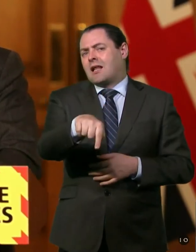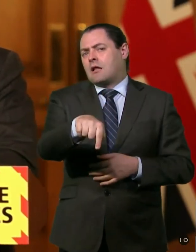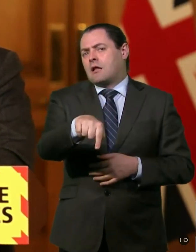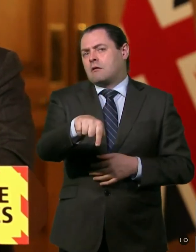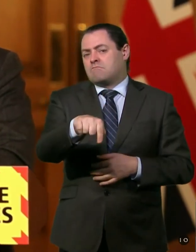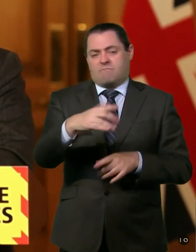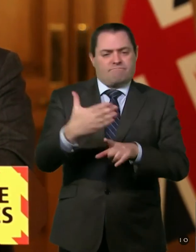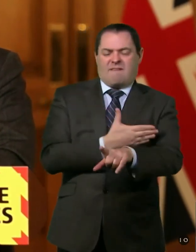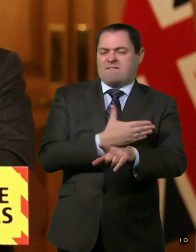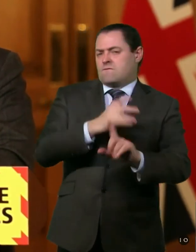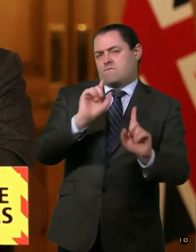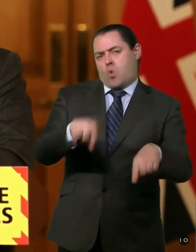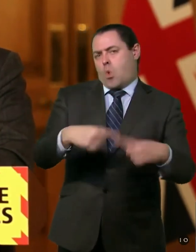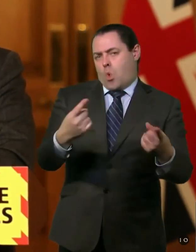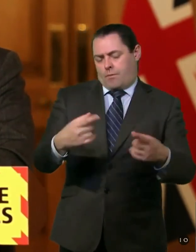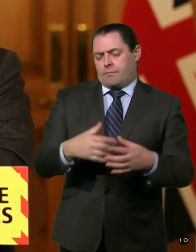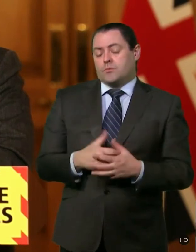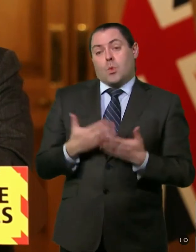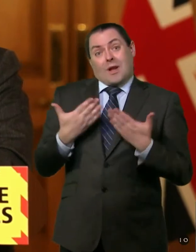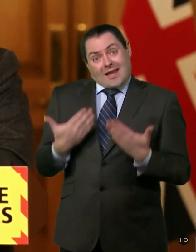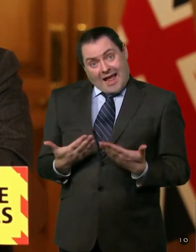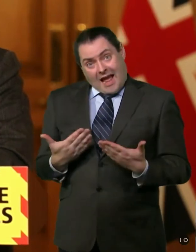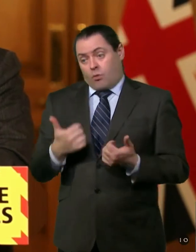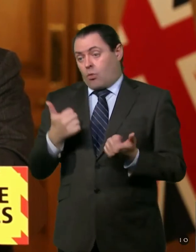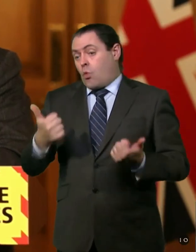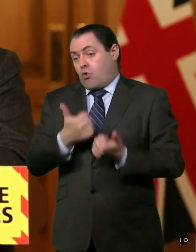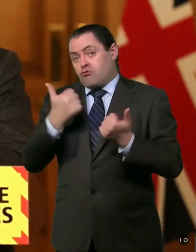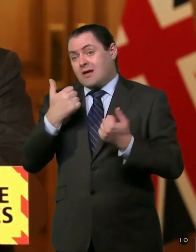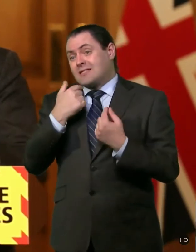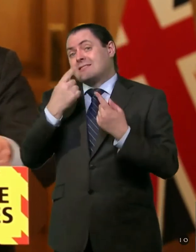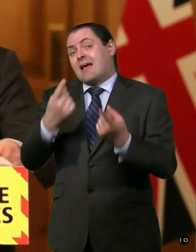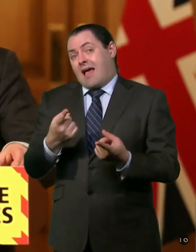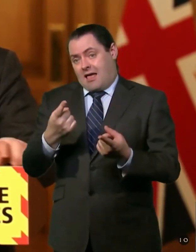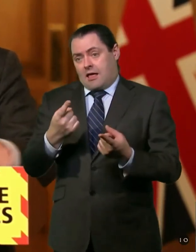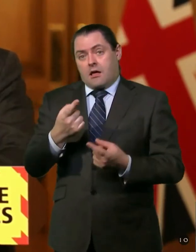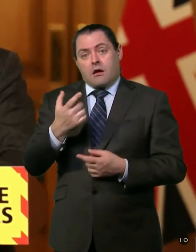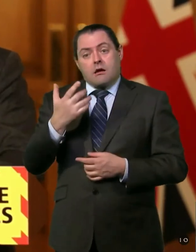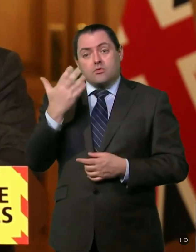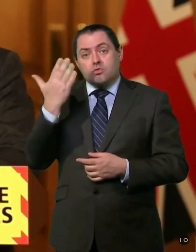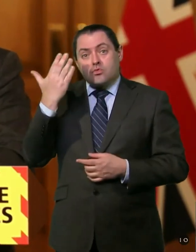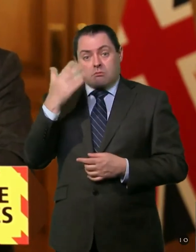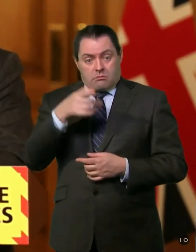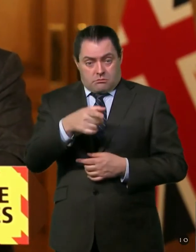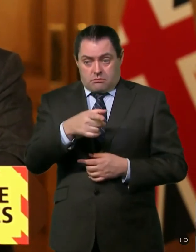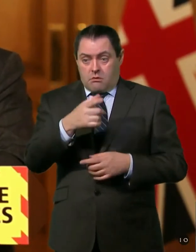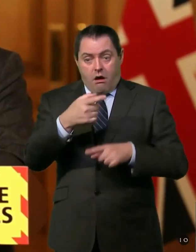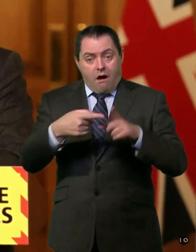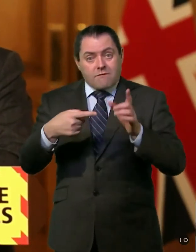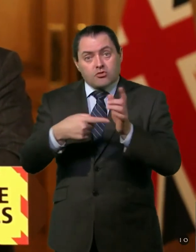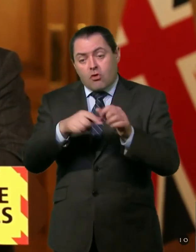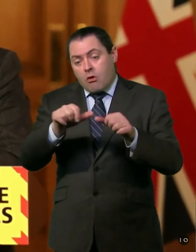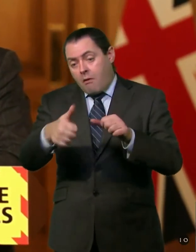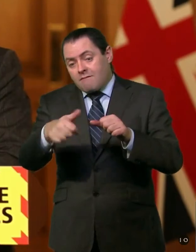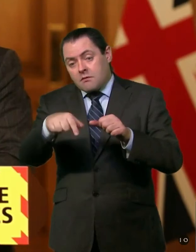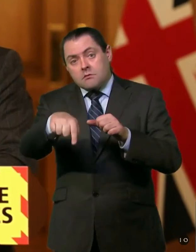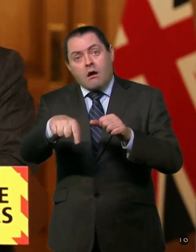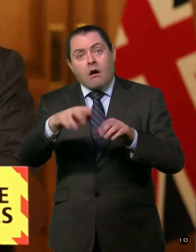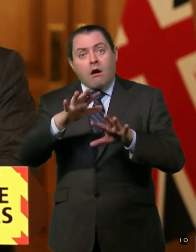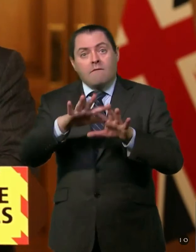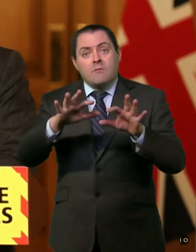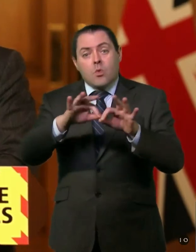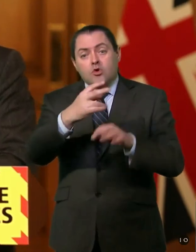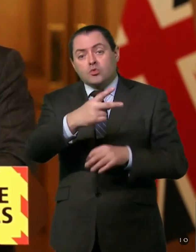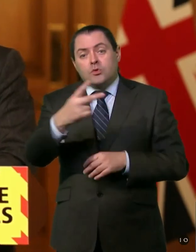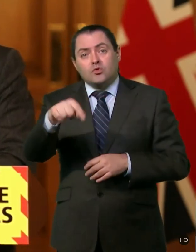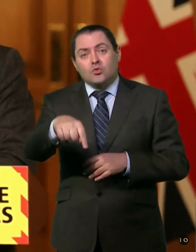we will not be able to reopen schools immediately after half-term on February the 22nd. But if we